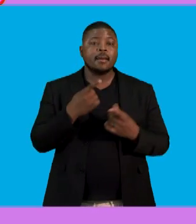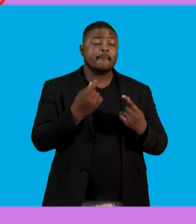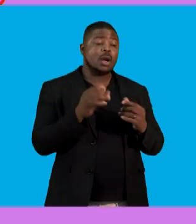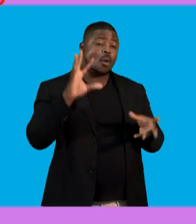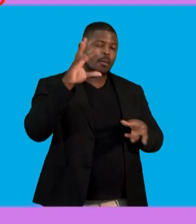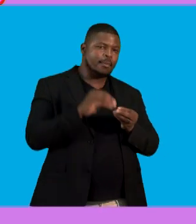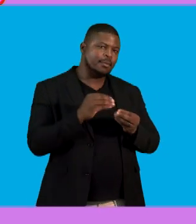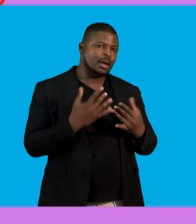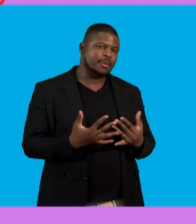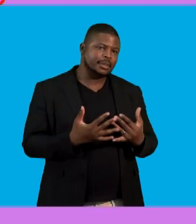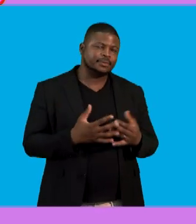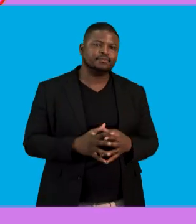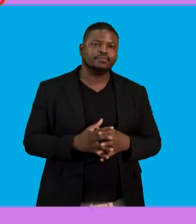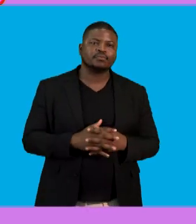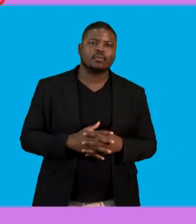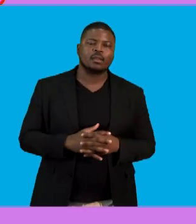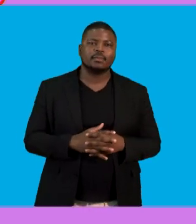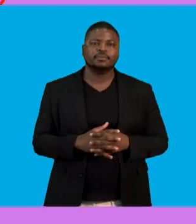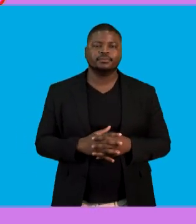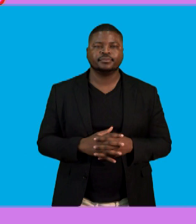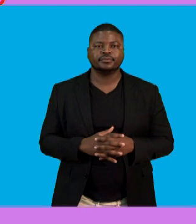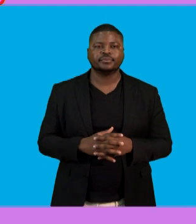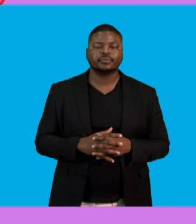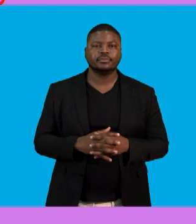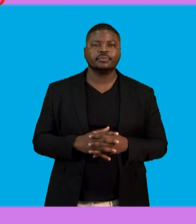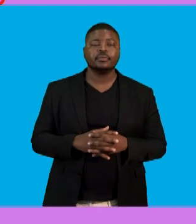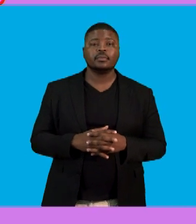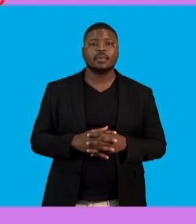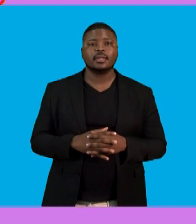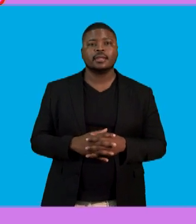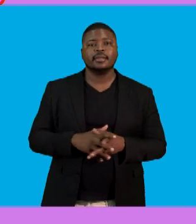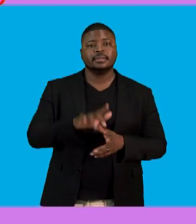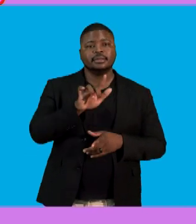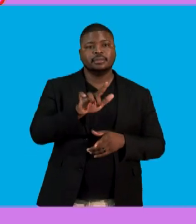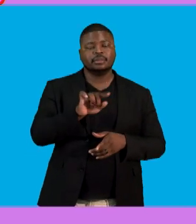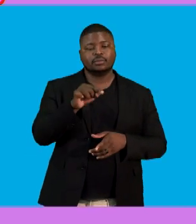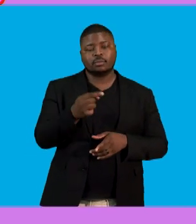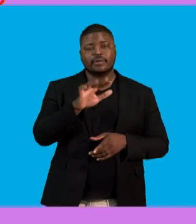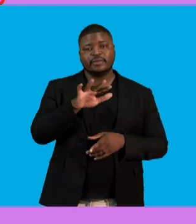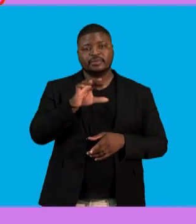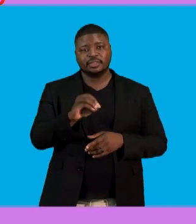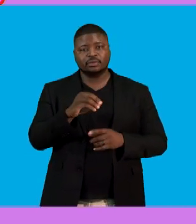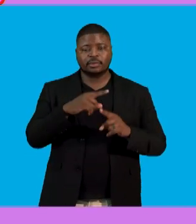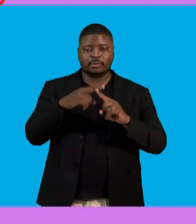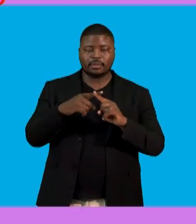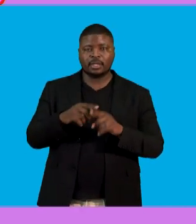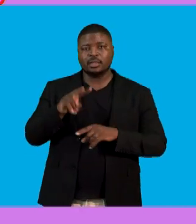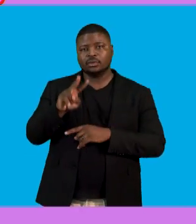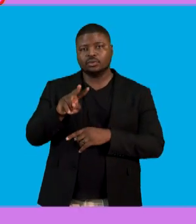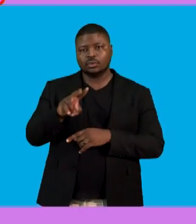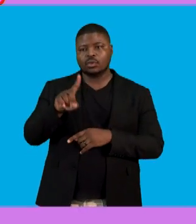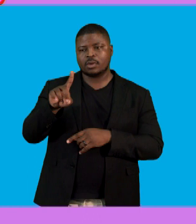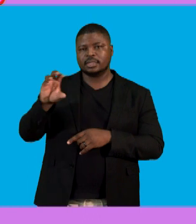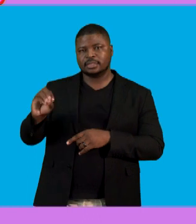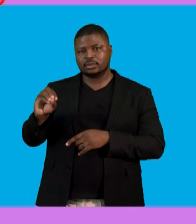say total cost. Let's work it out. R7.50 multiplied by 210,